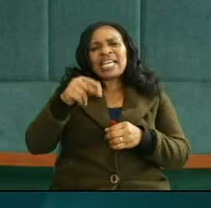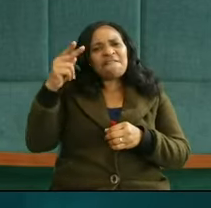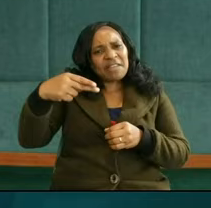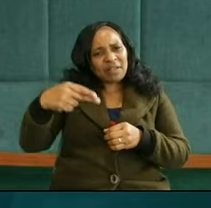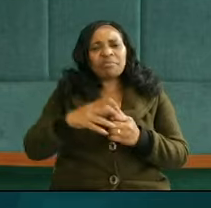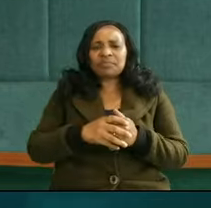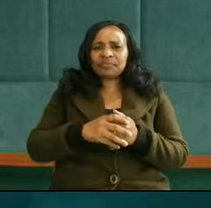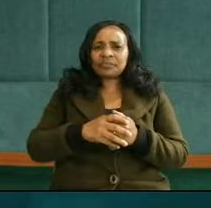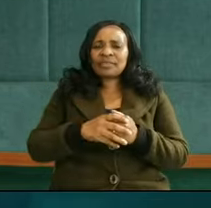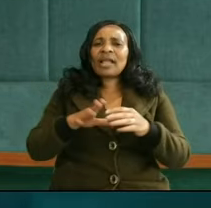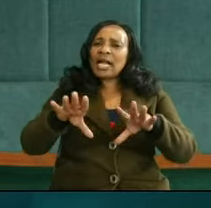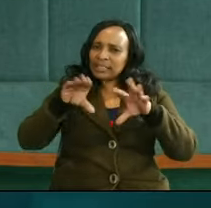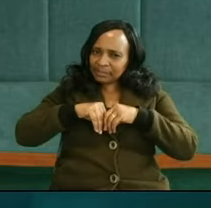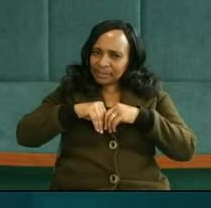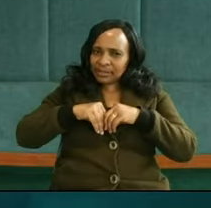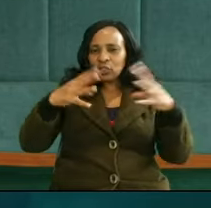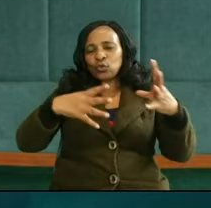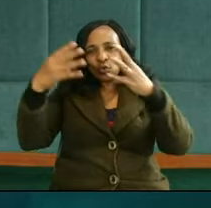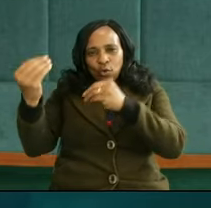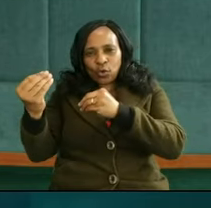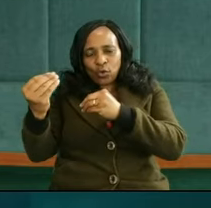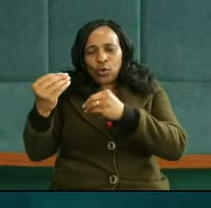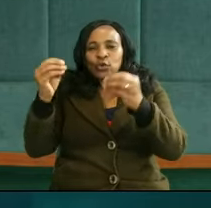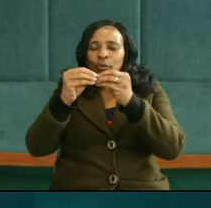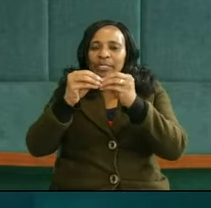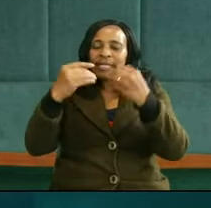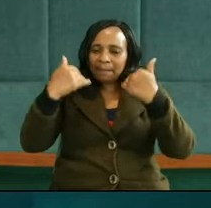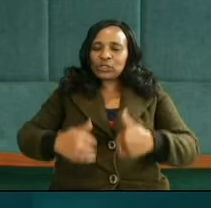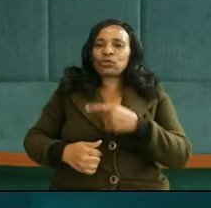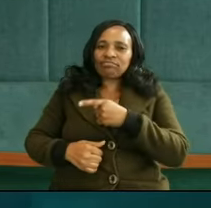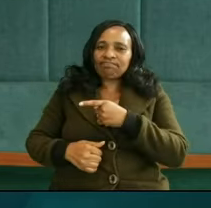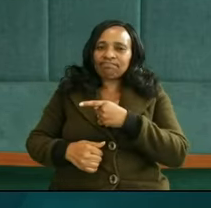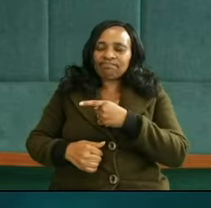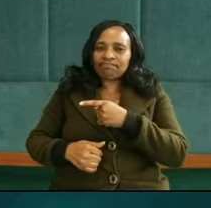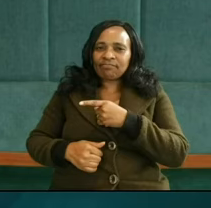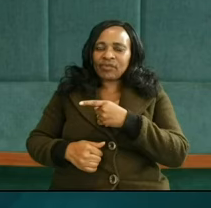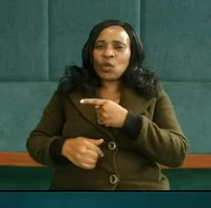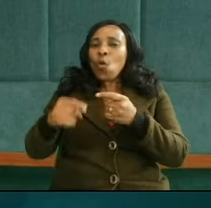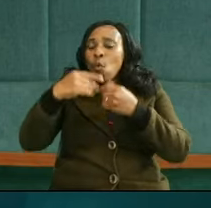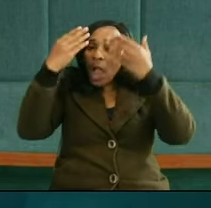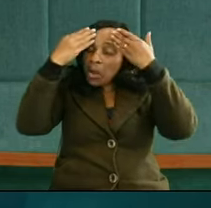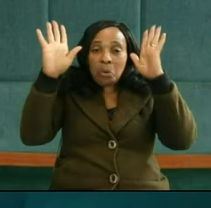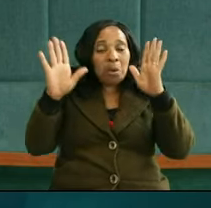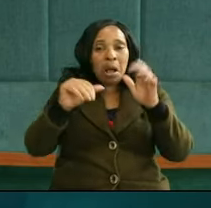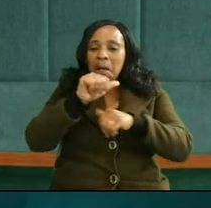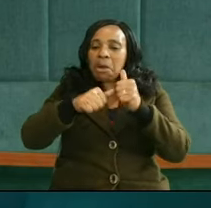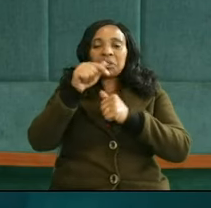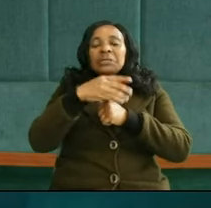he has to leave and go to meet this person, that to go to this assignment that he does not know anything